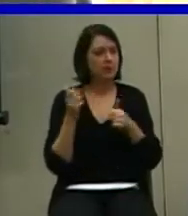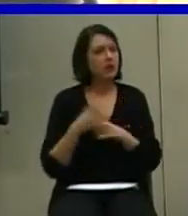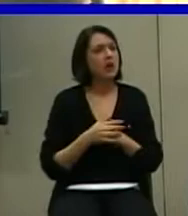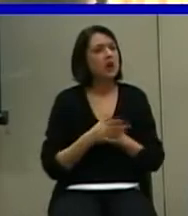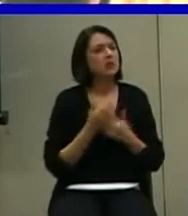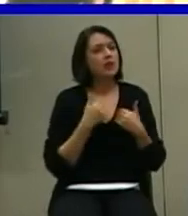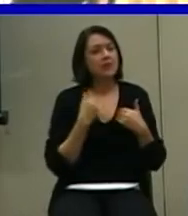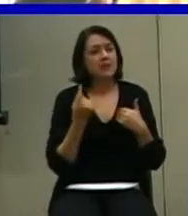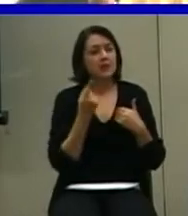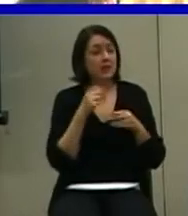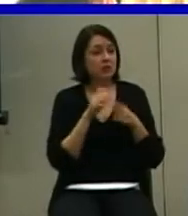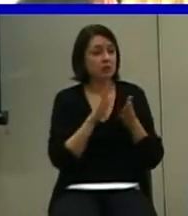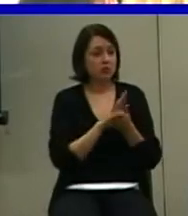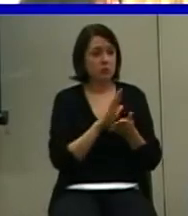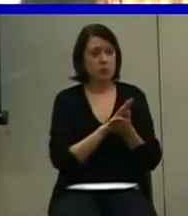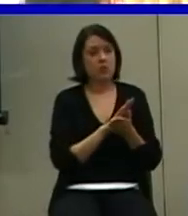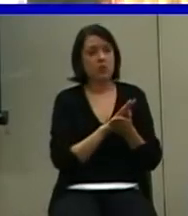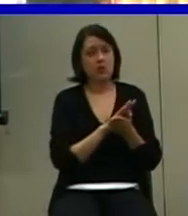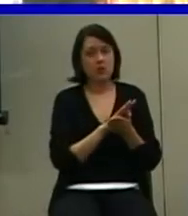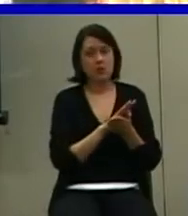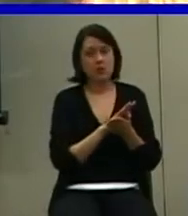got something in your school